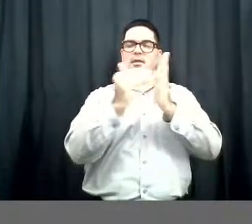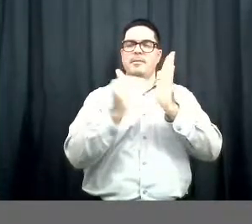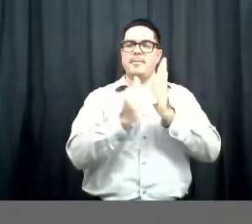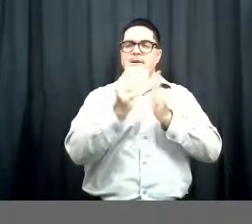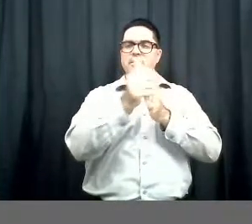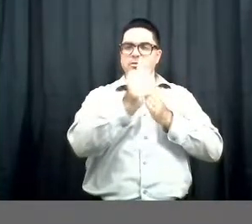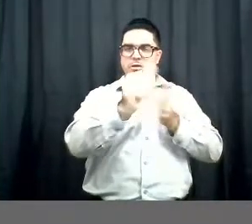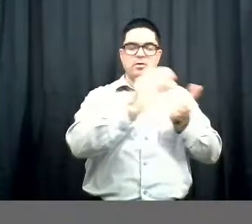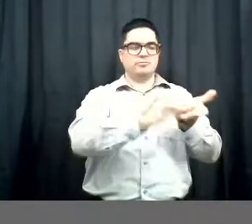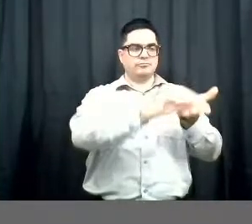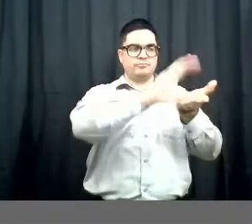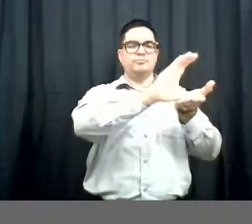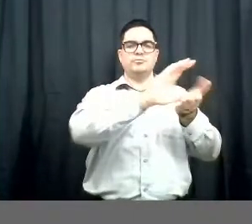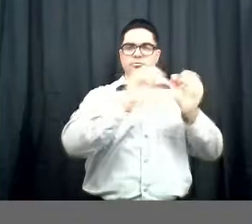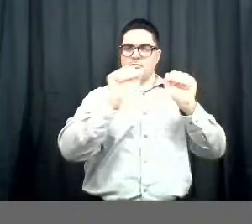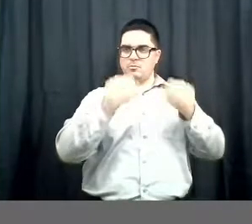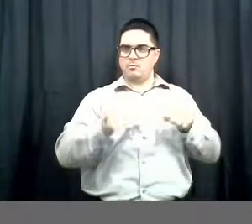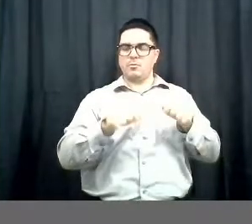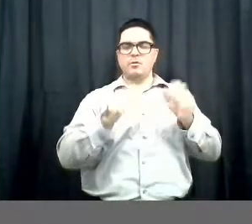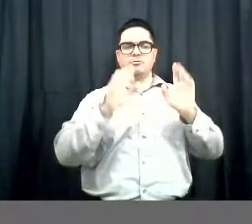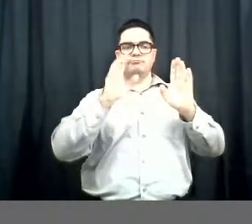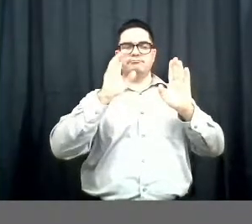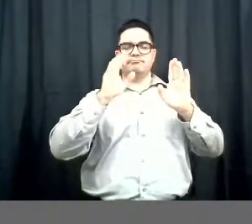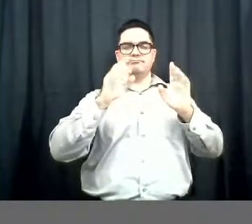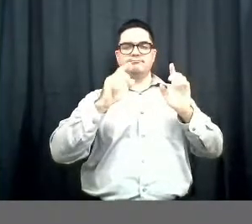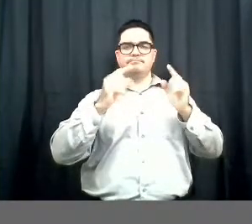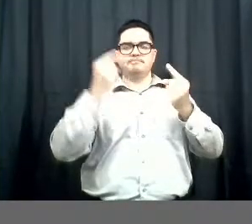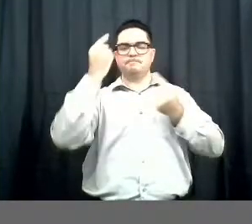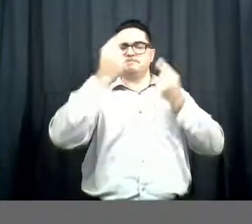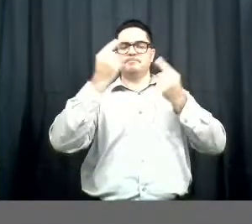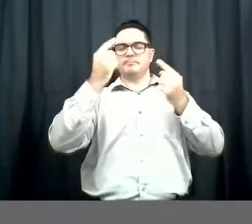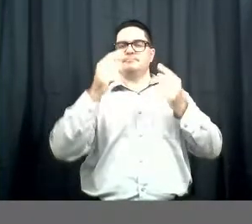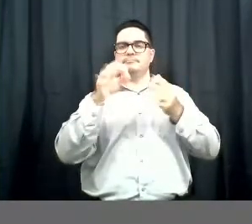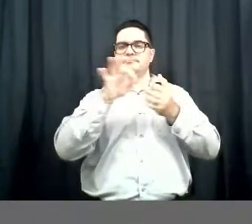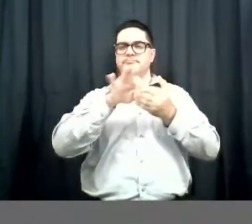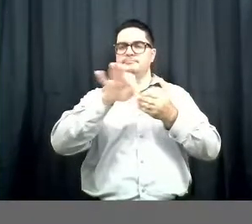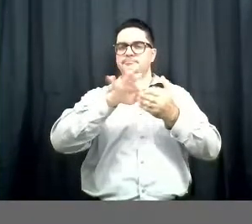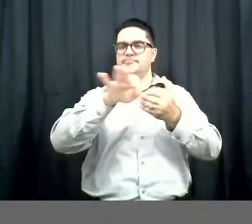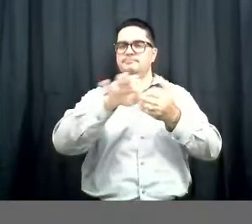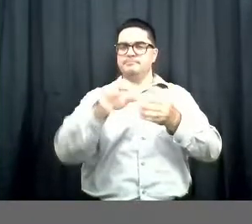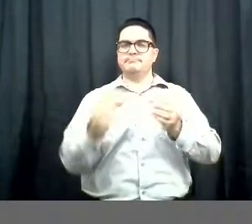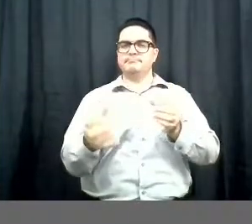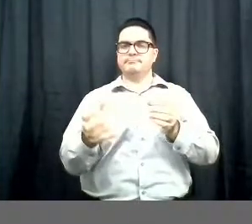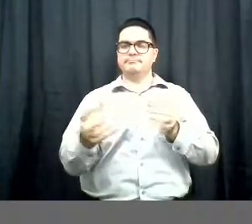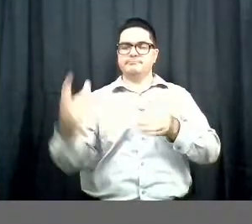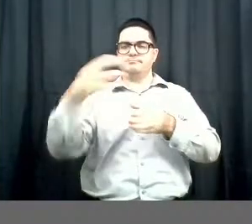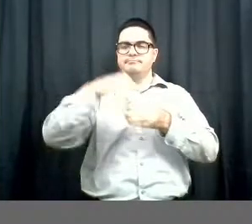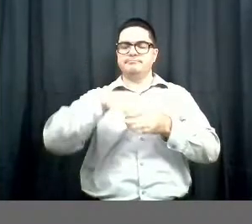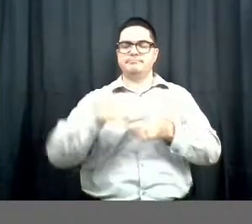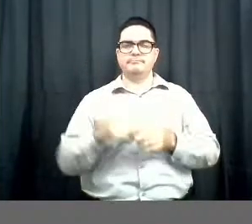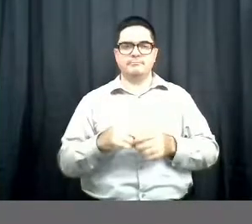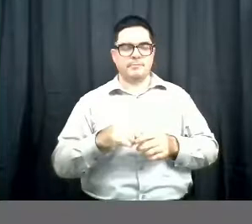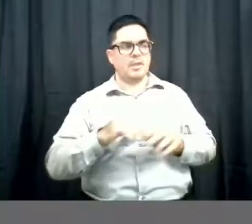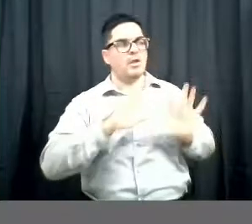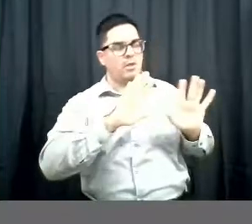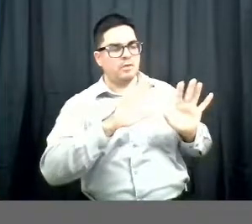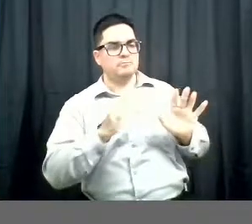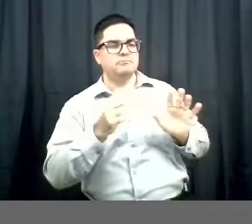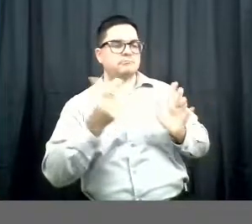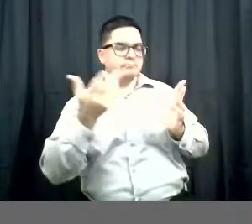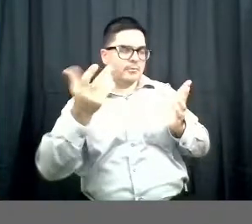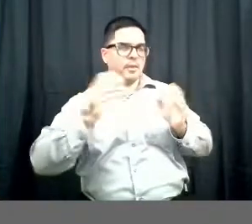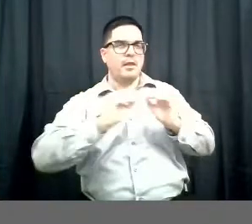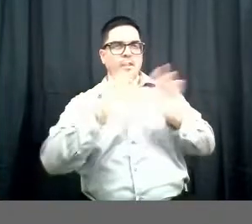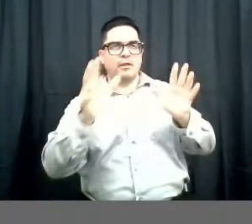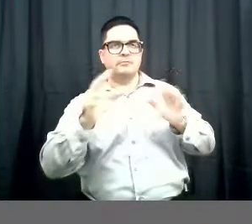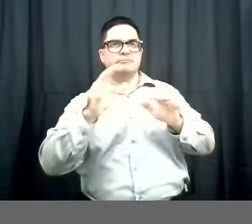been deviation in what happens, which I agree with you that projections are projections. If we had the benefit of actuals,